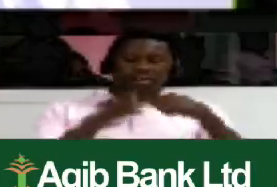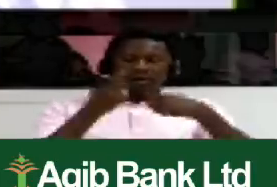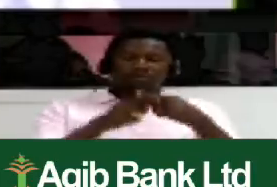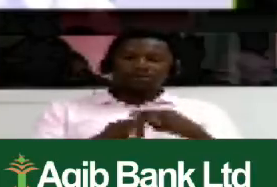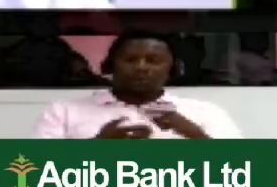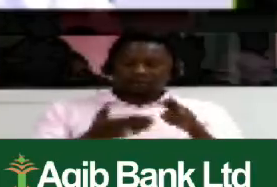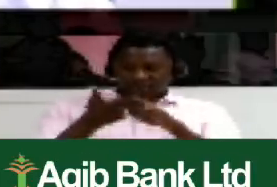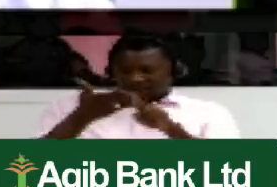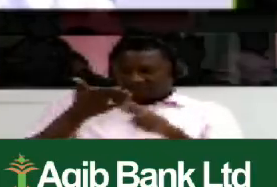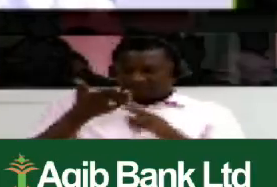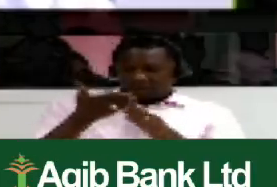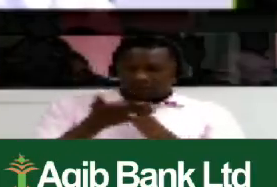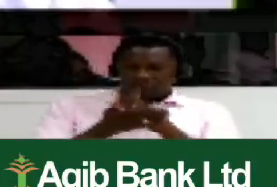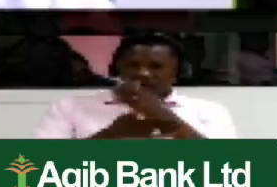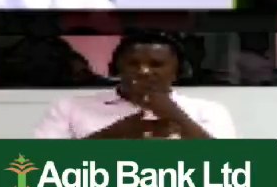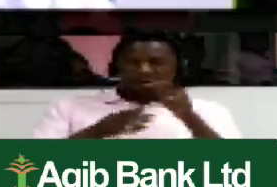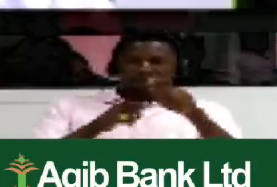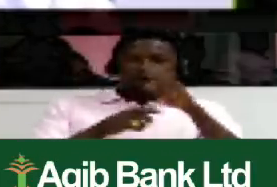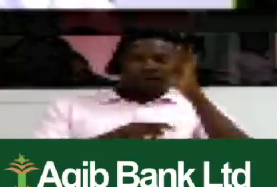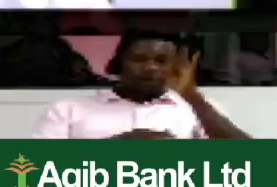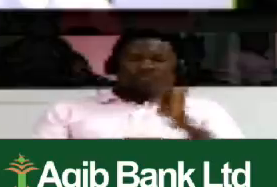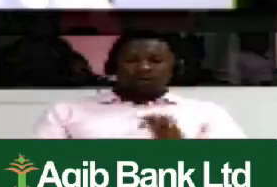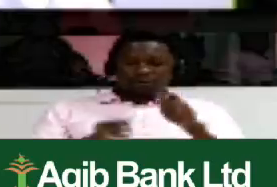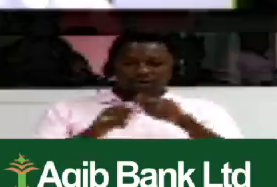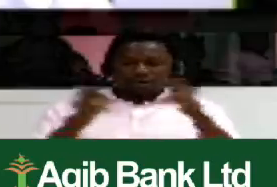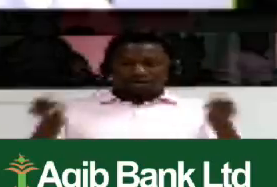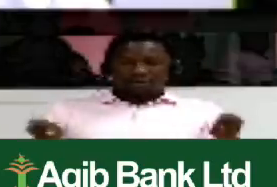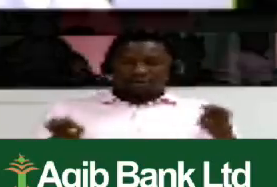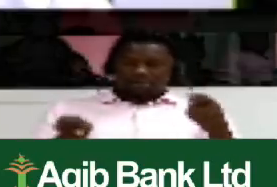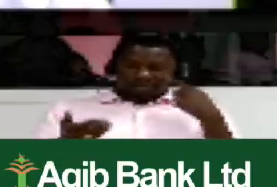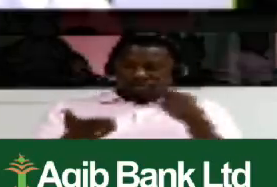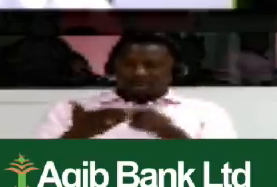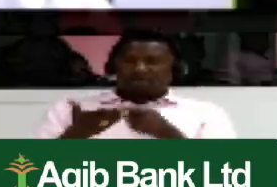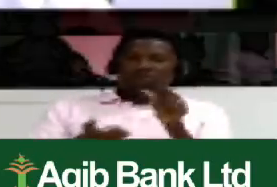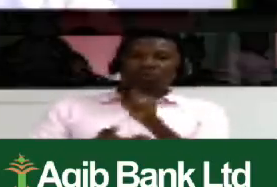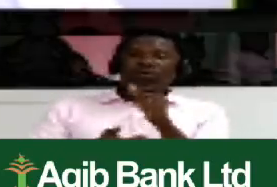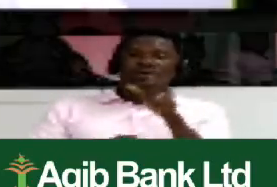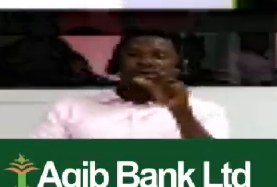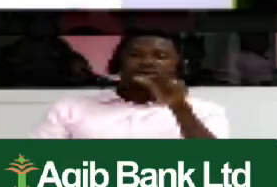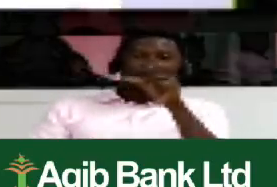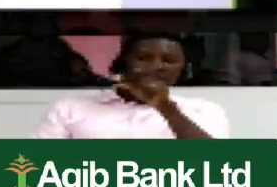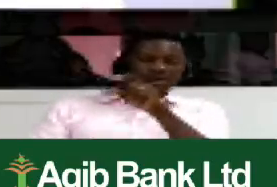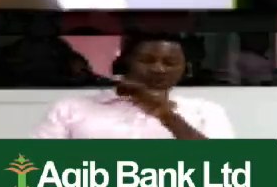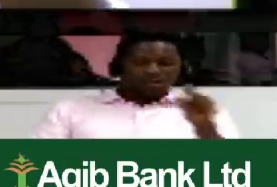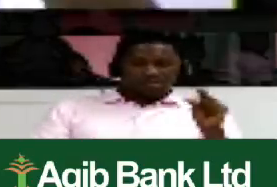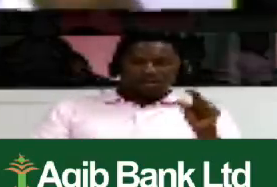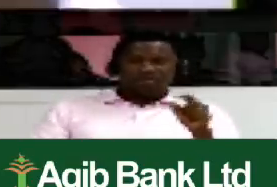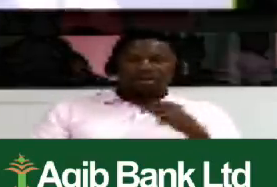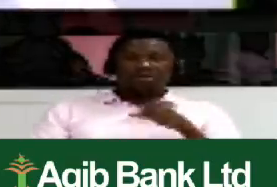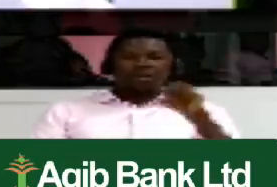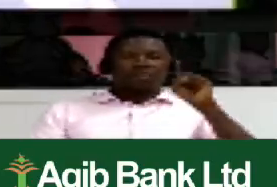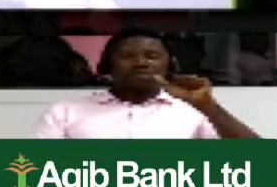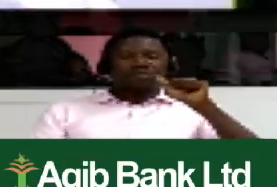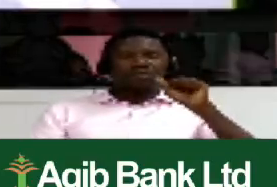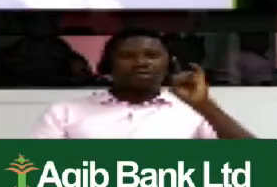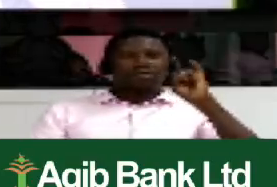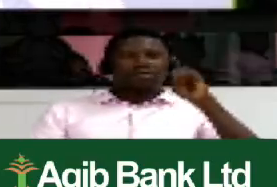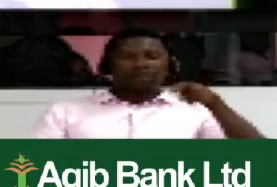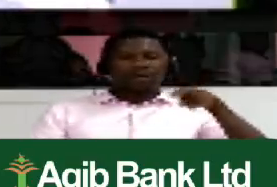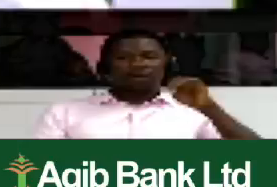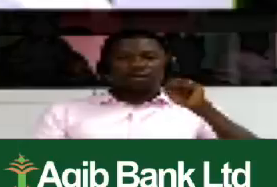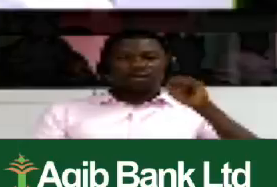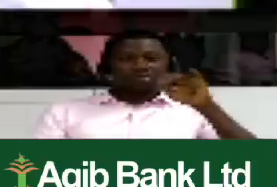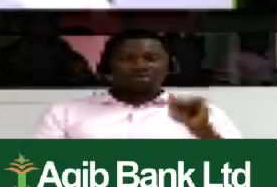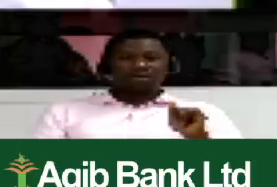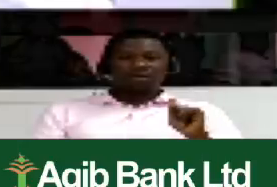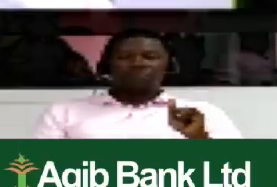the Foreya newspaper, I came across another name, that is Seni Nyabali, which took place at Brikama